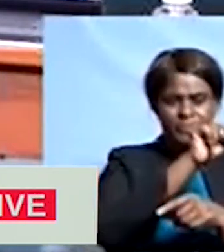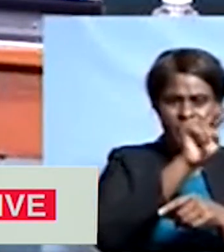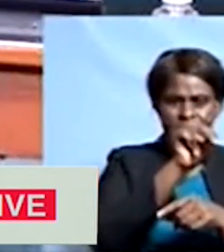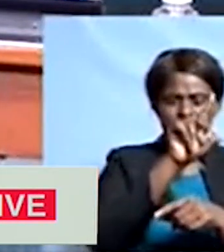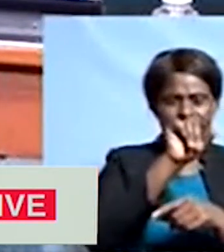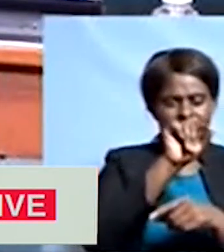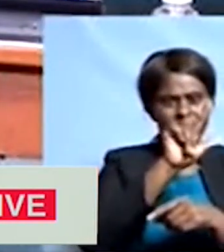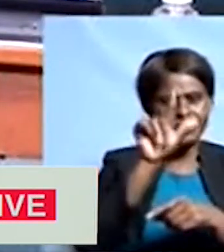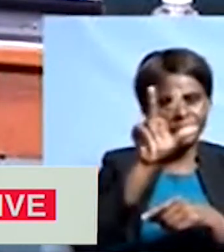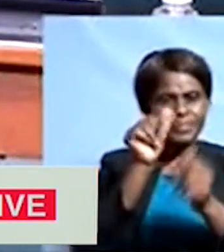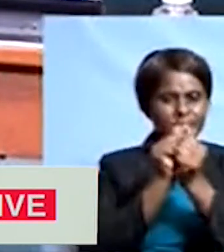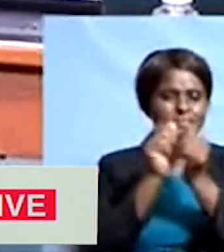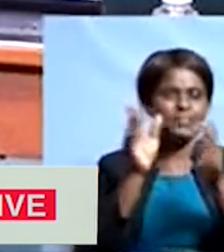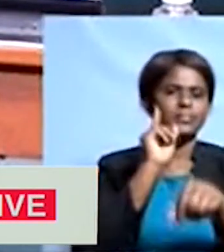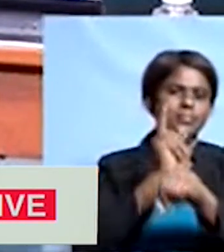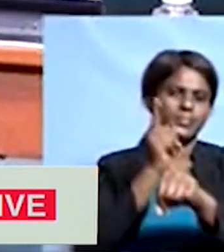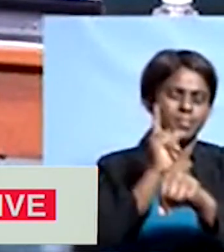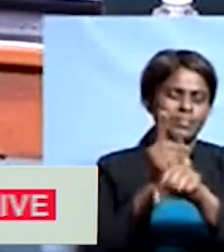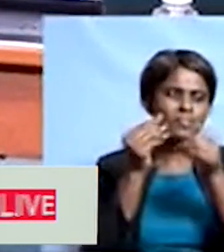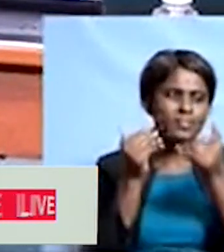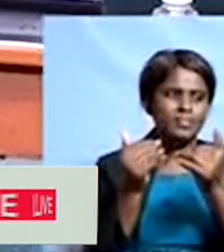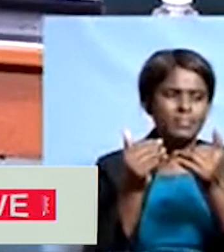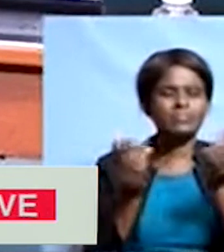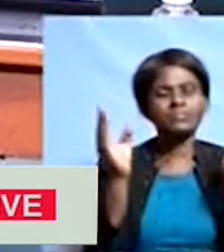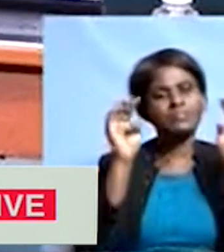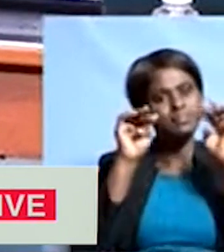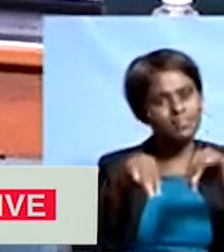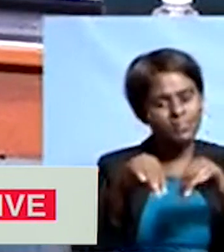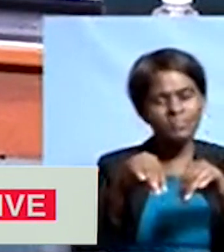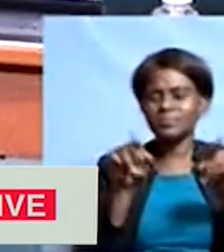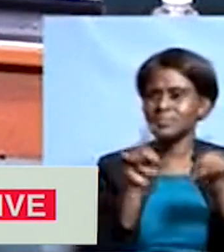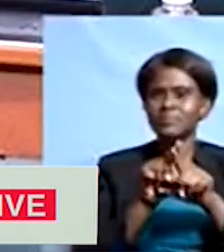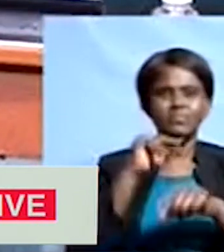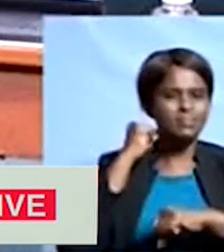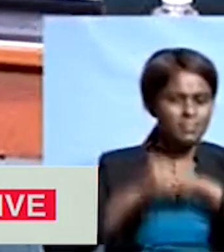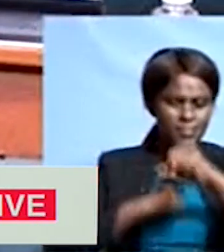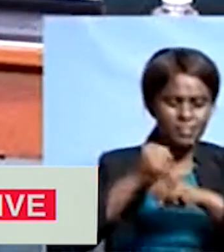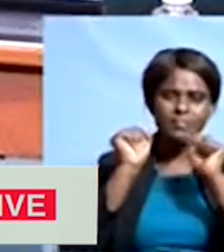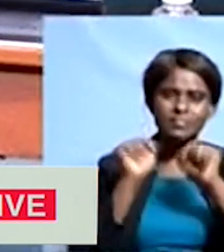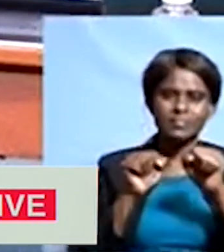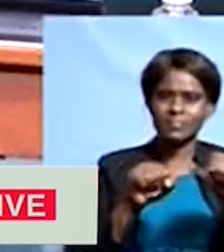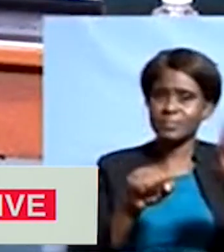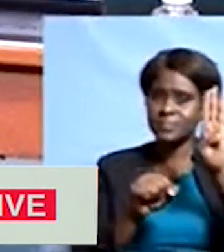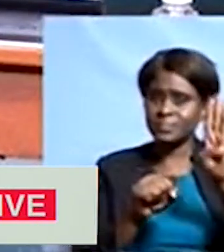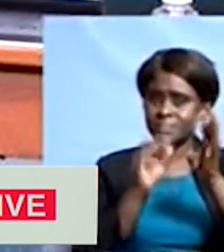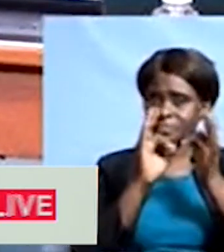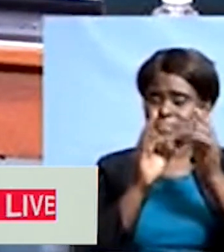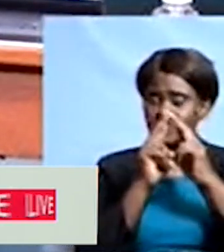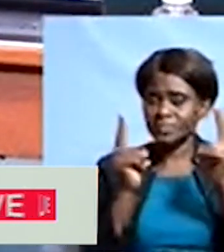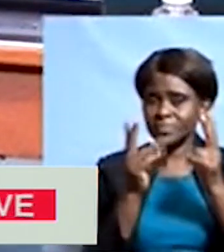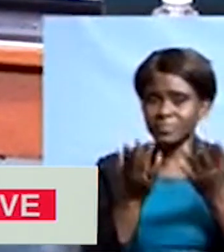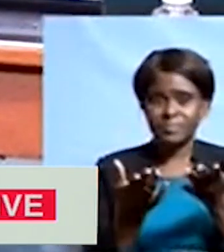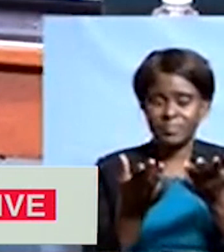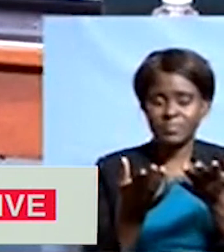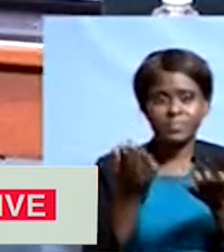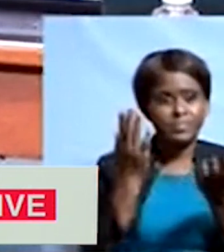Parliament Stephen Kampiongo says this will cause hunger in the country. But the minister argues that this will not be the